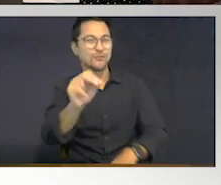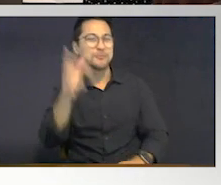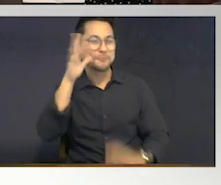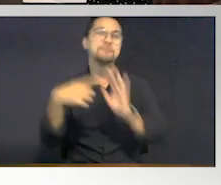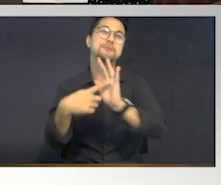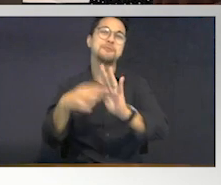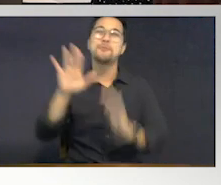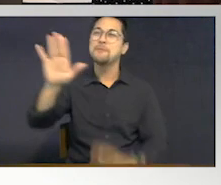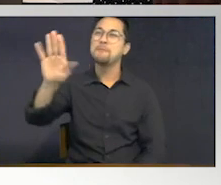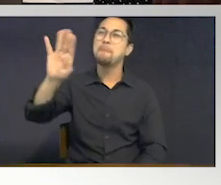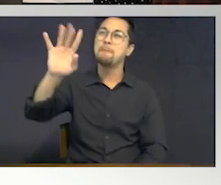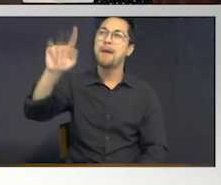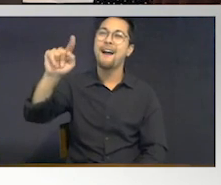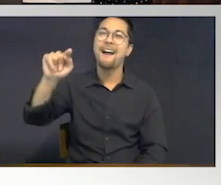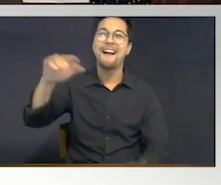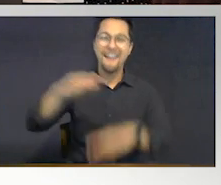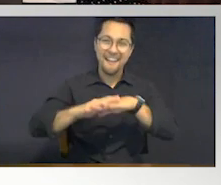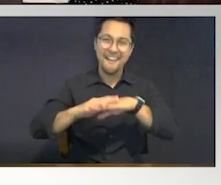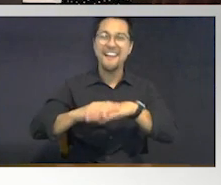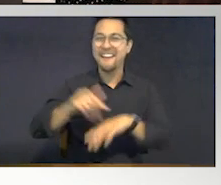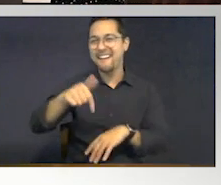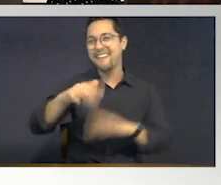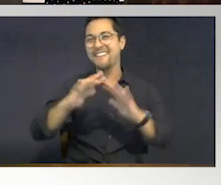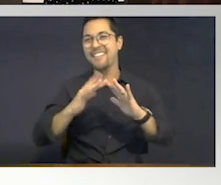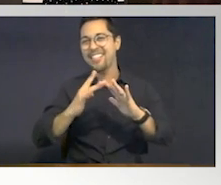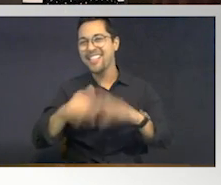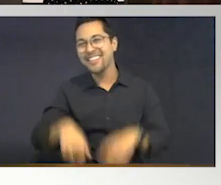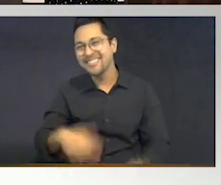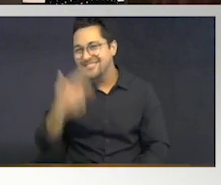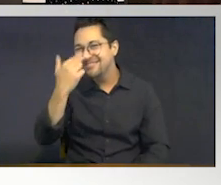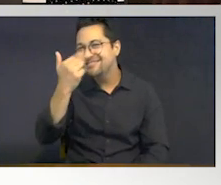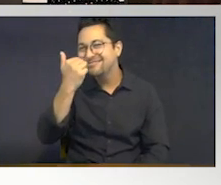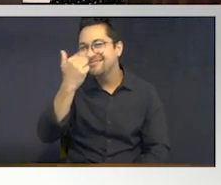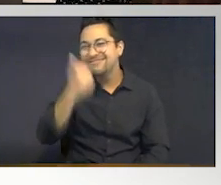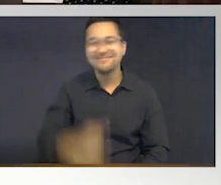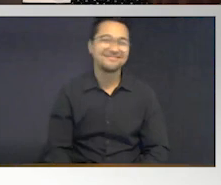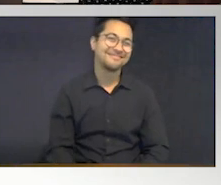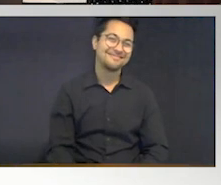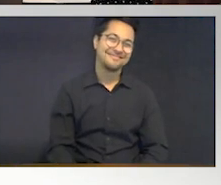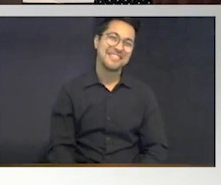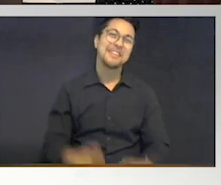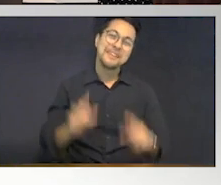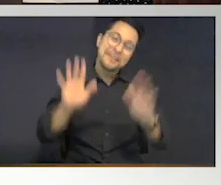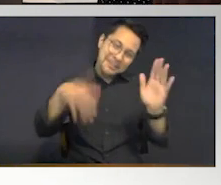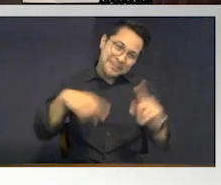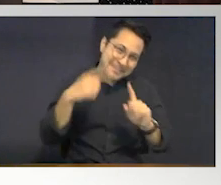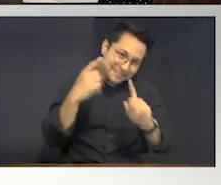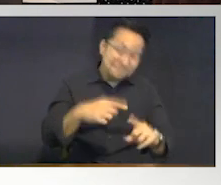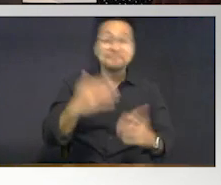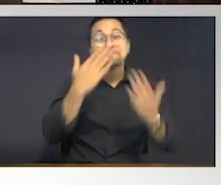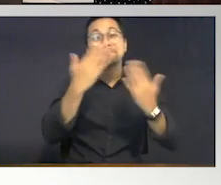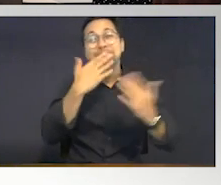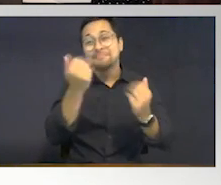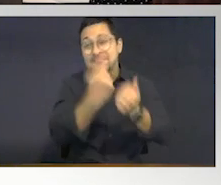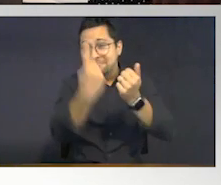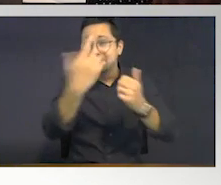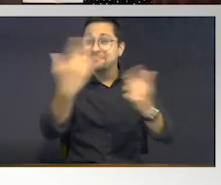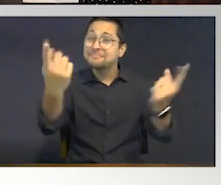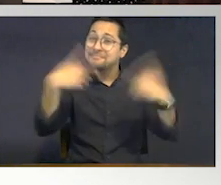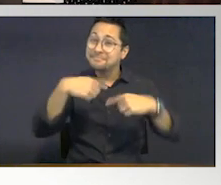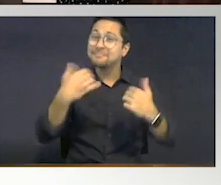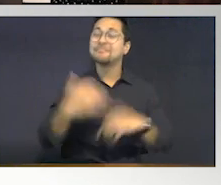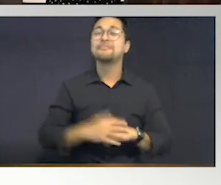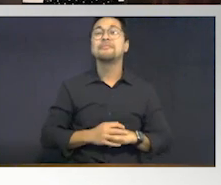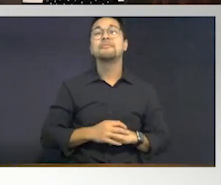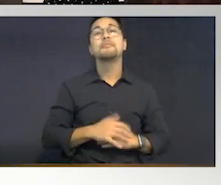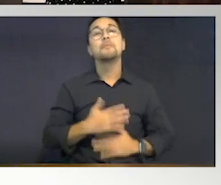his butt on, on the internet. So, but thank you everybody for coming. Please